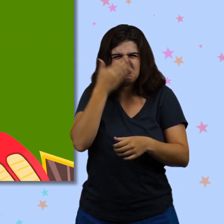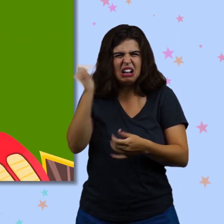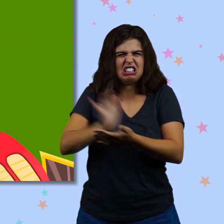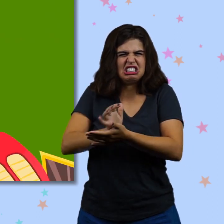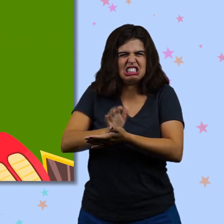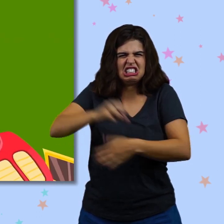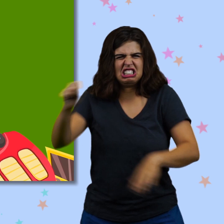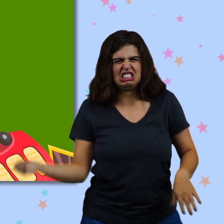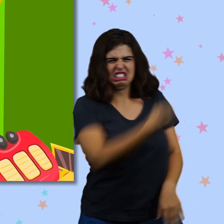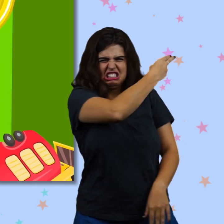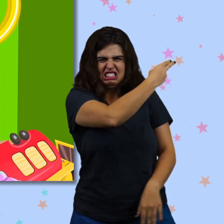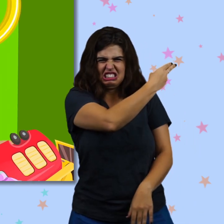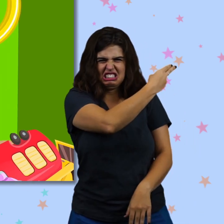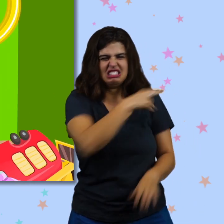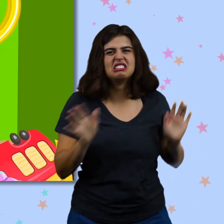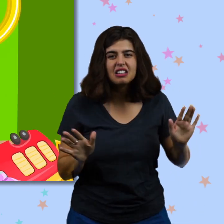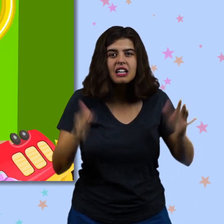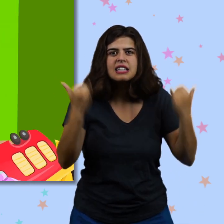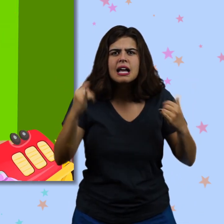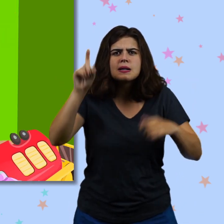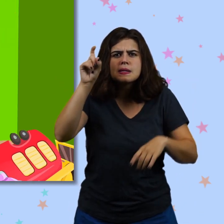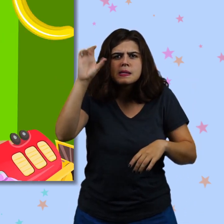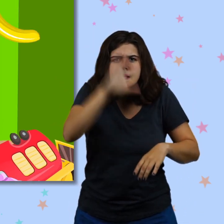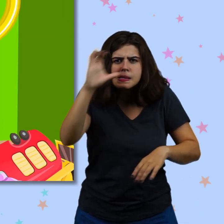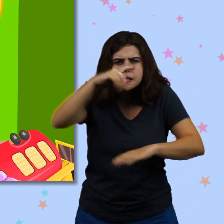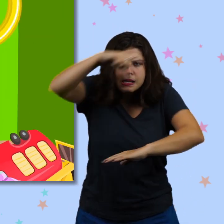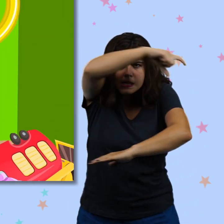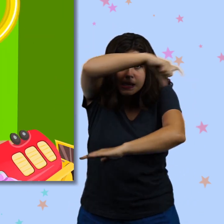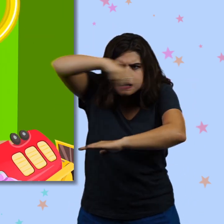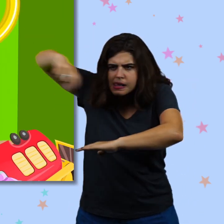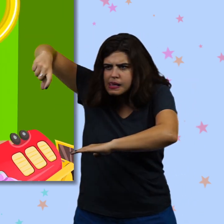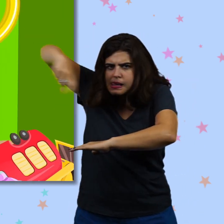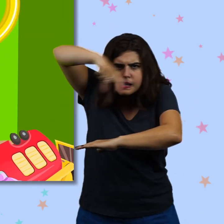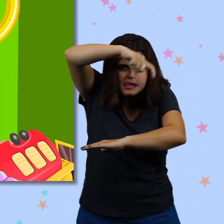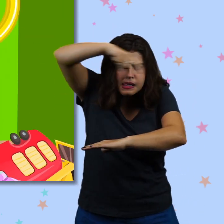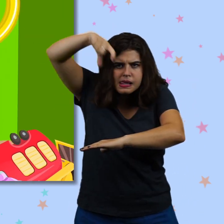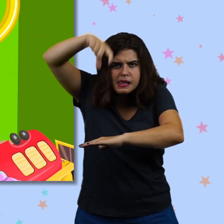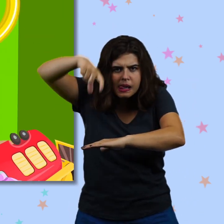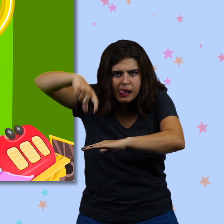You better get rid of that shoe that smells like cheese. Come on, one last try.